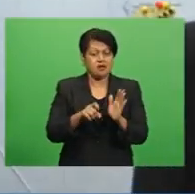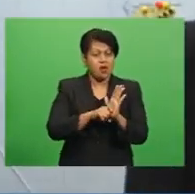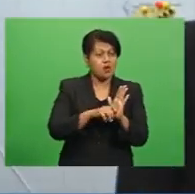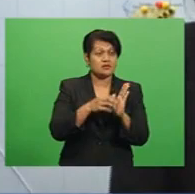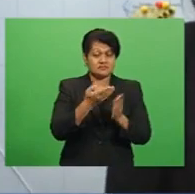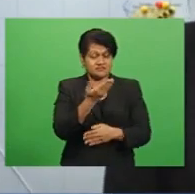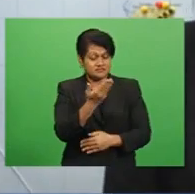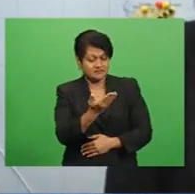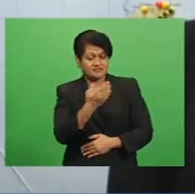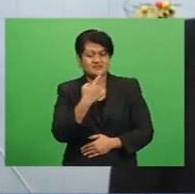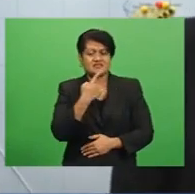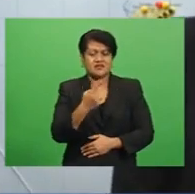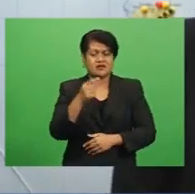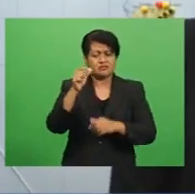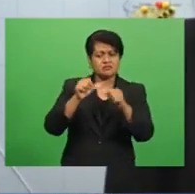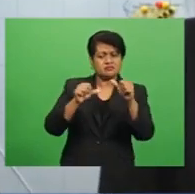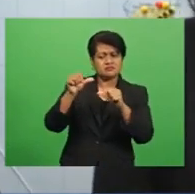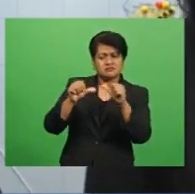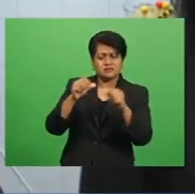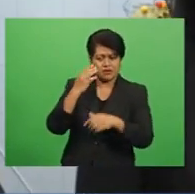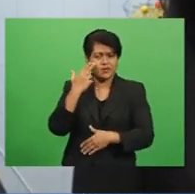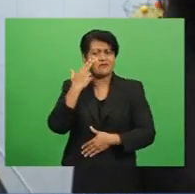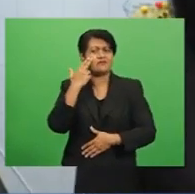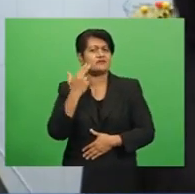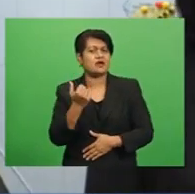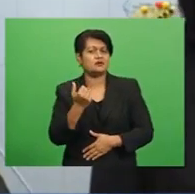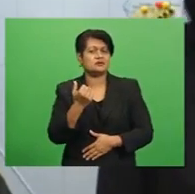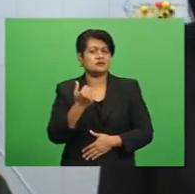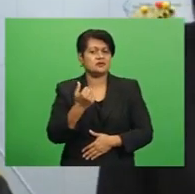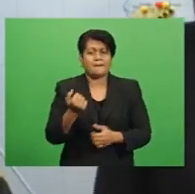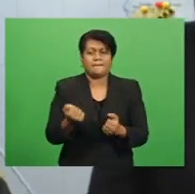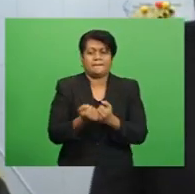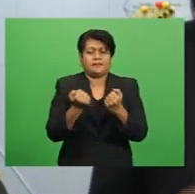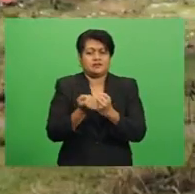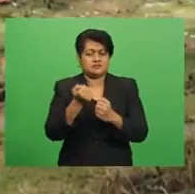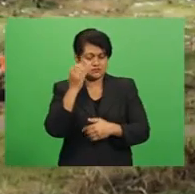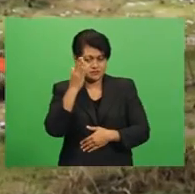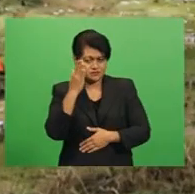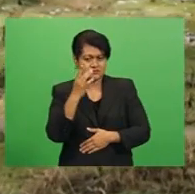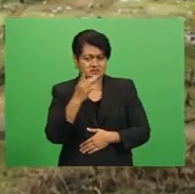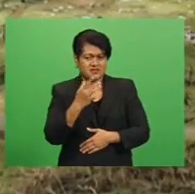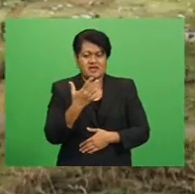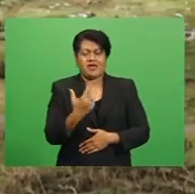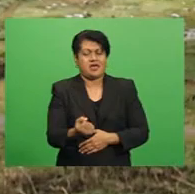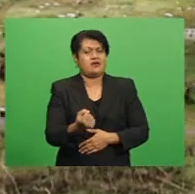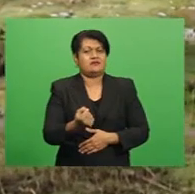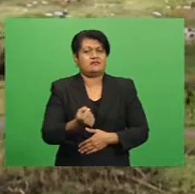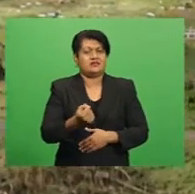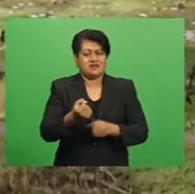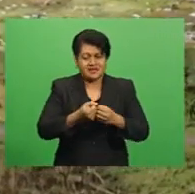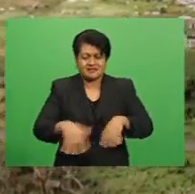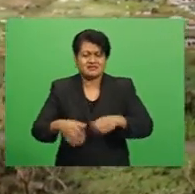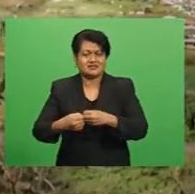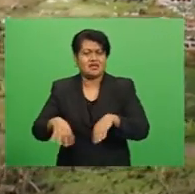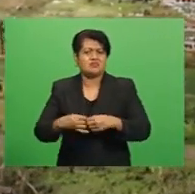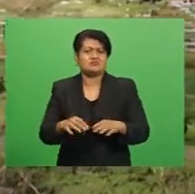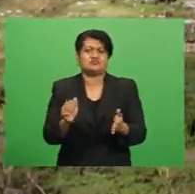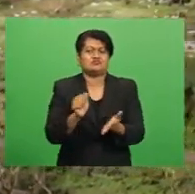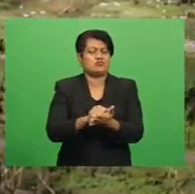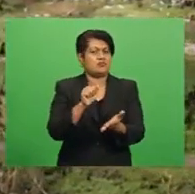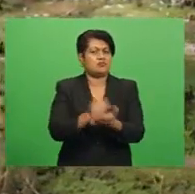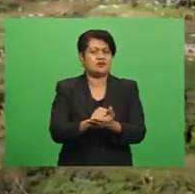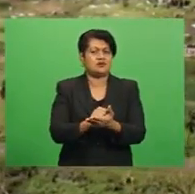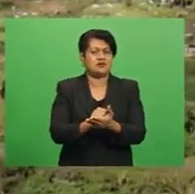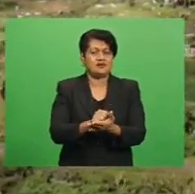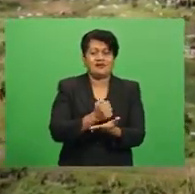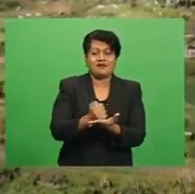our monitoring at ground levels, that though many schools have sustained extensive damage, you will see that classrooms have fallen down. The